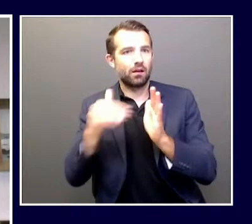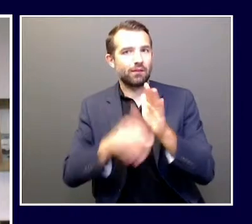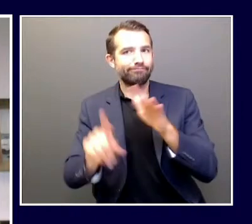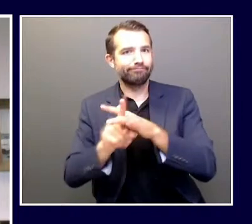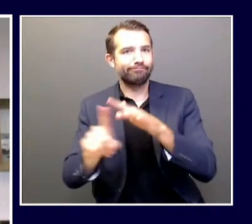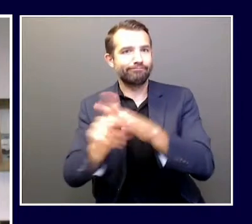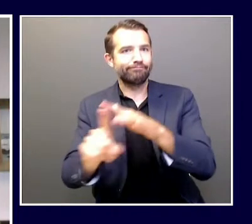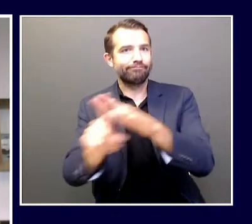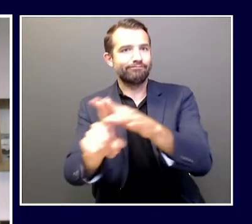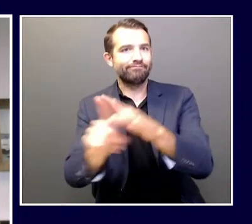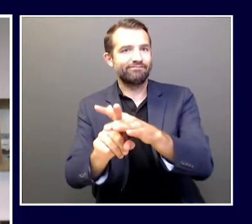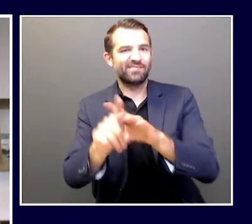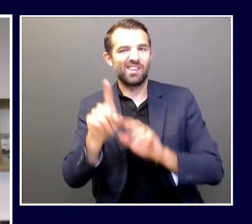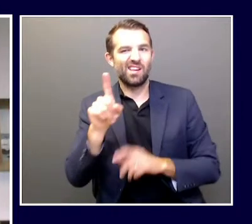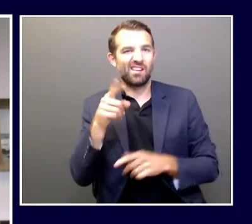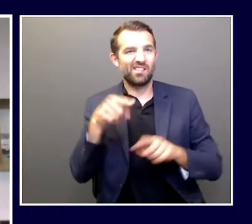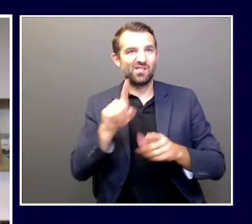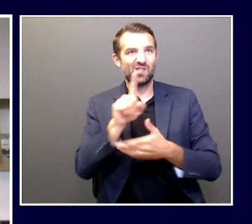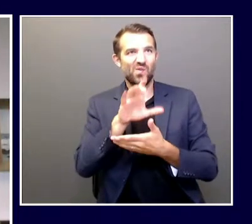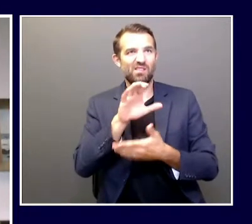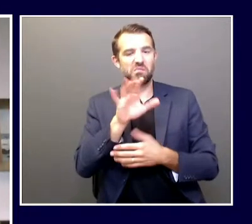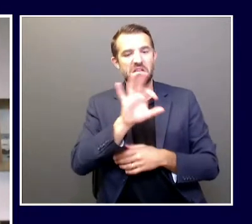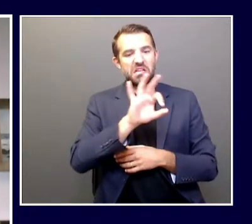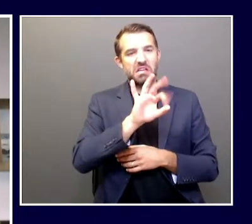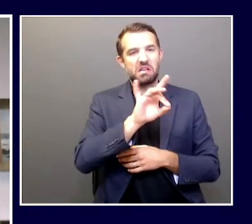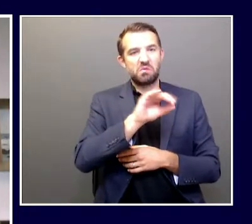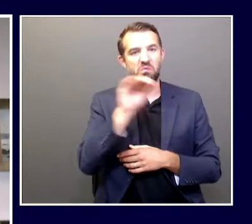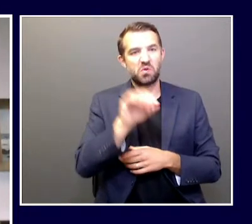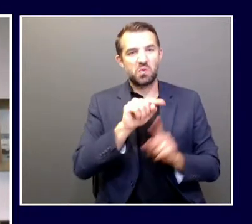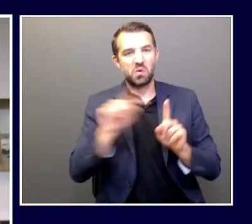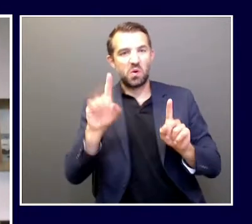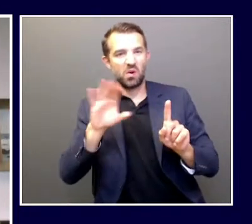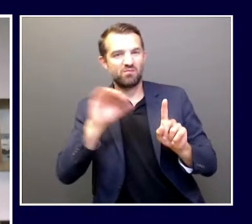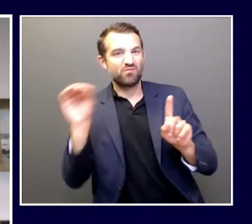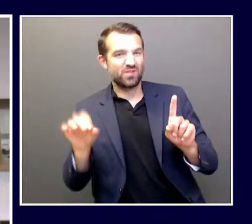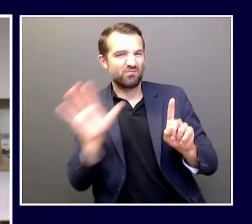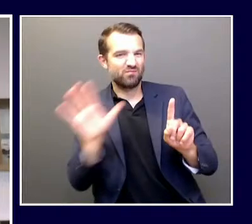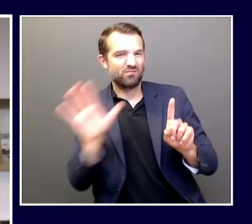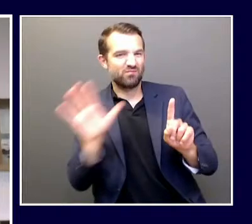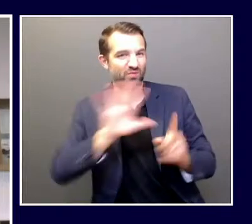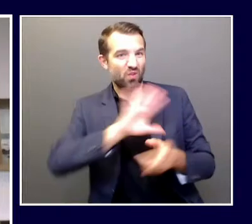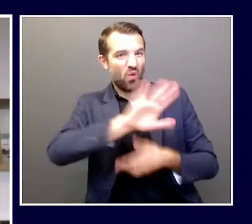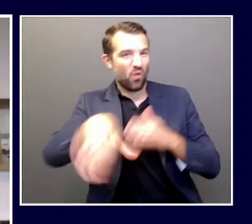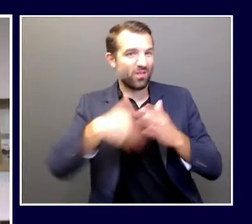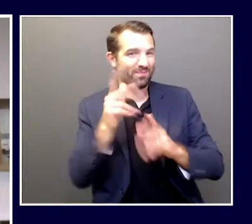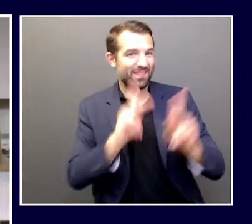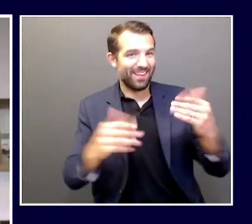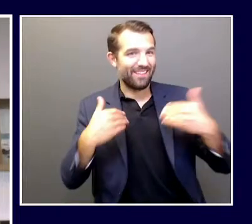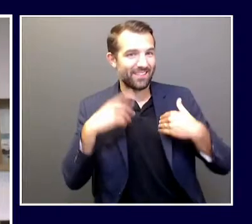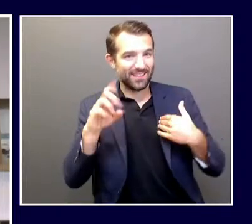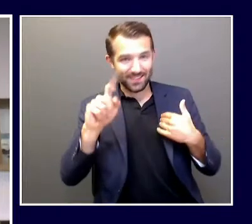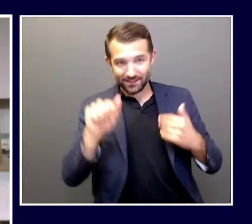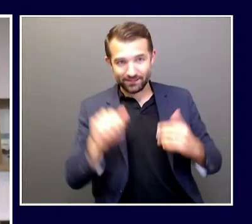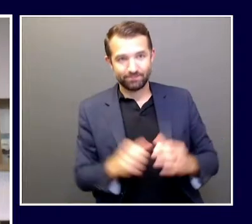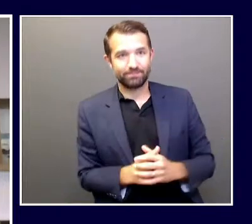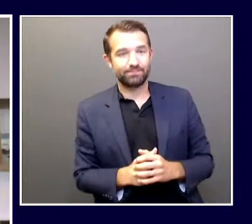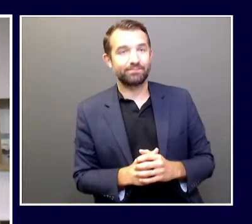still essentially all. So that is a reflection of who is getting COVID and the variant that's driving